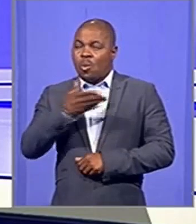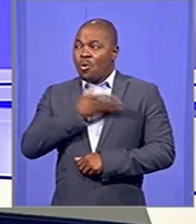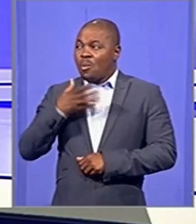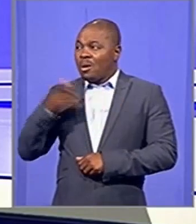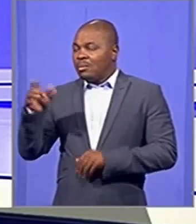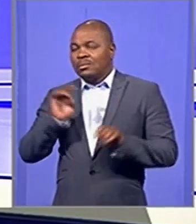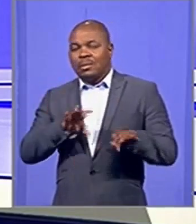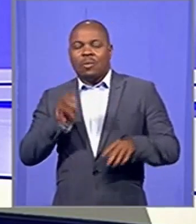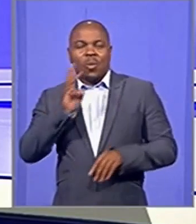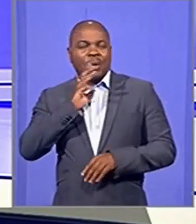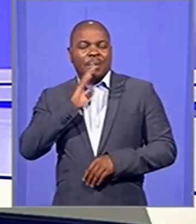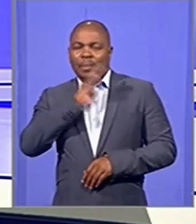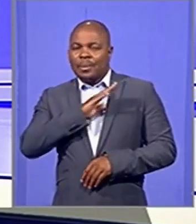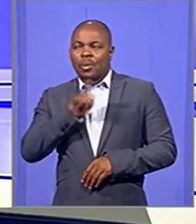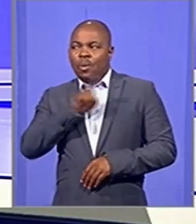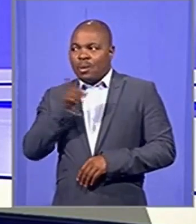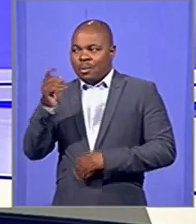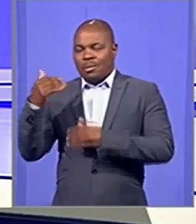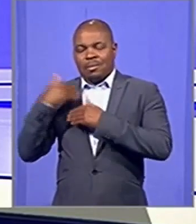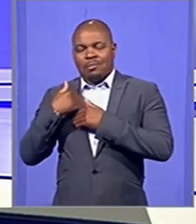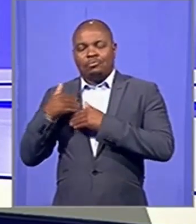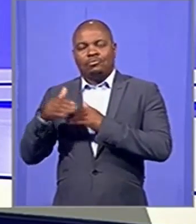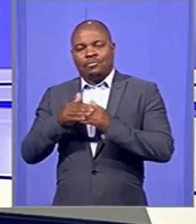le tsona ka ba hlokomela malapa.